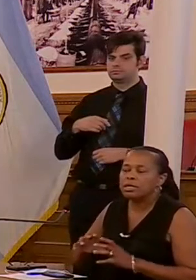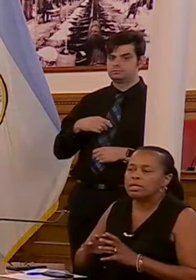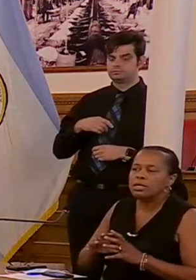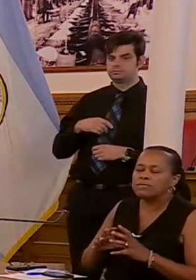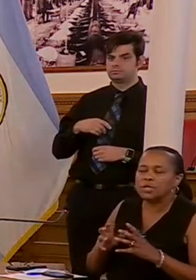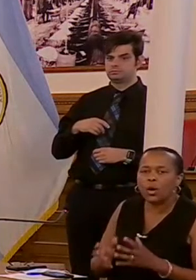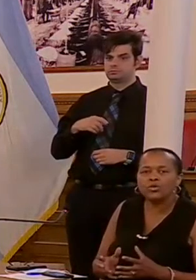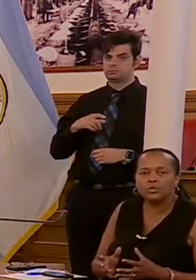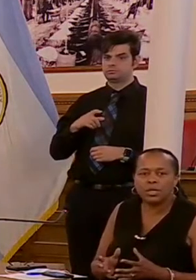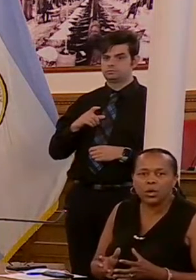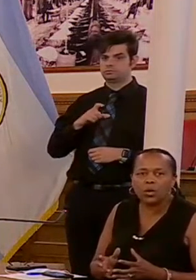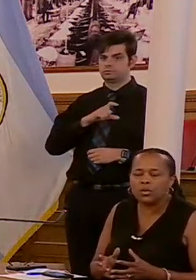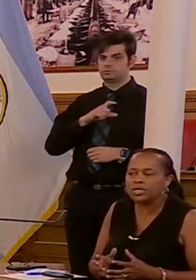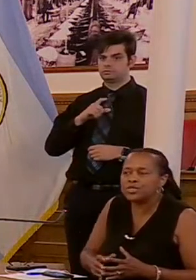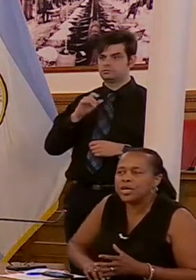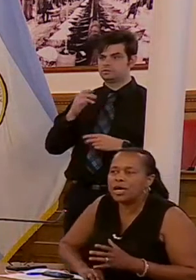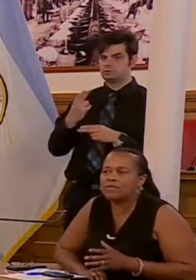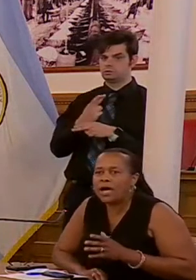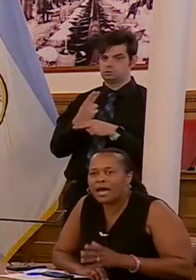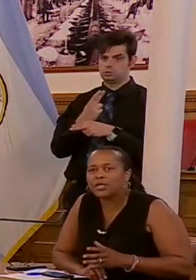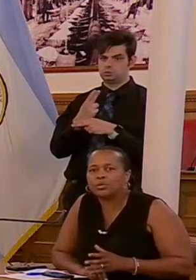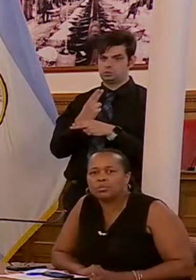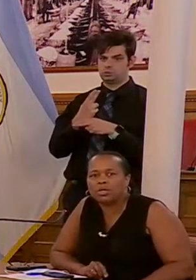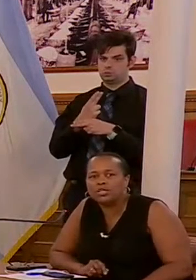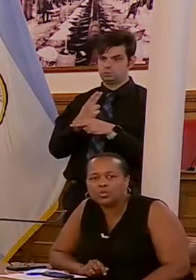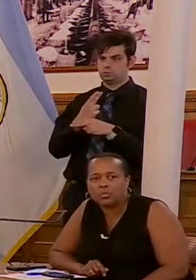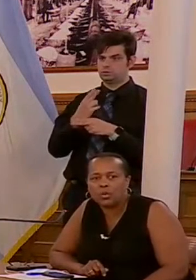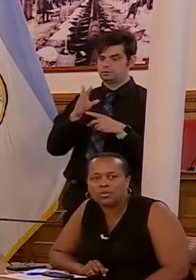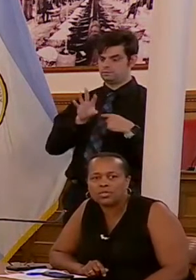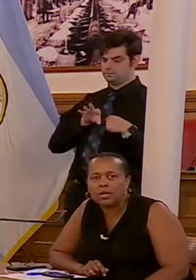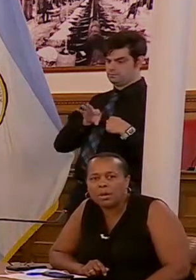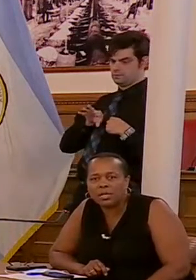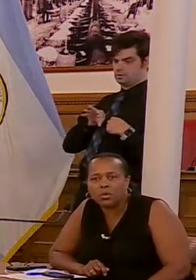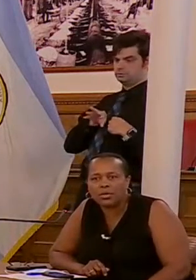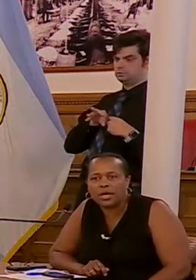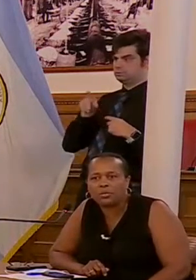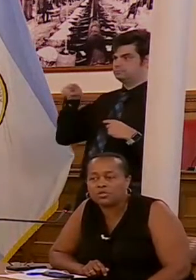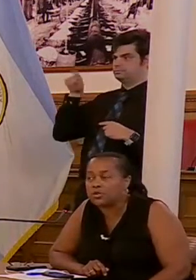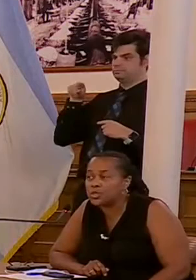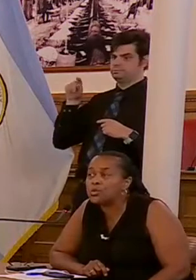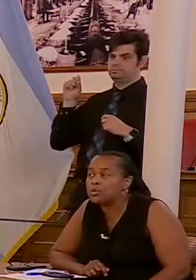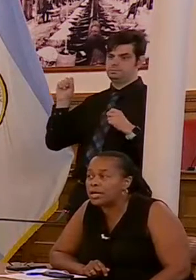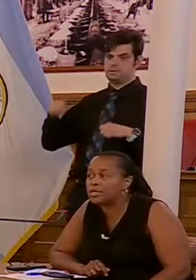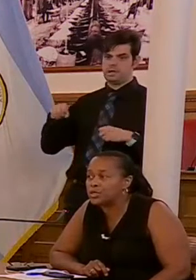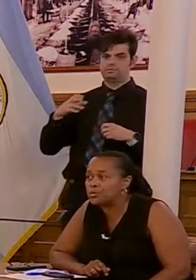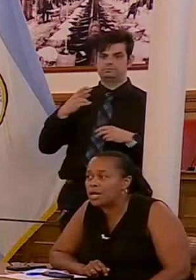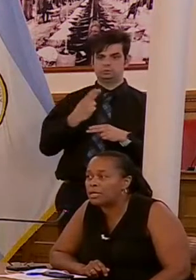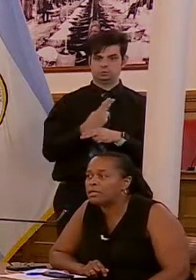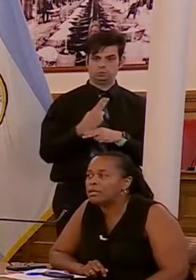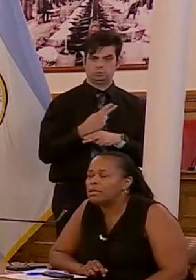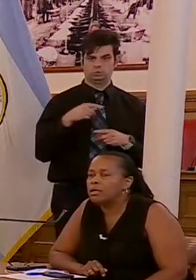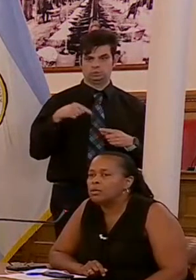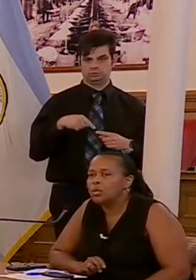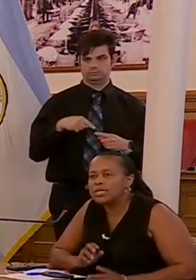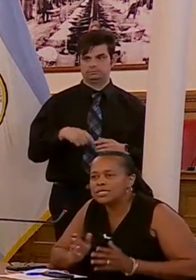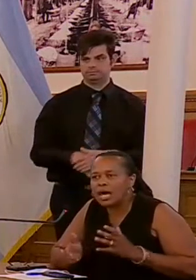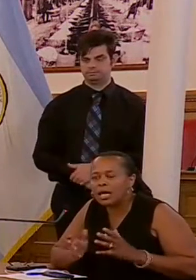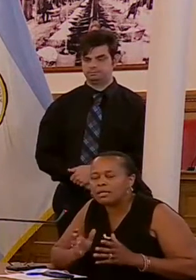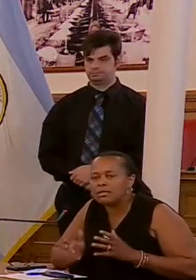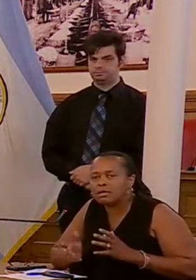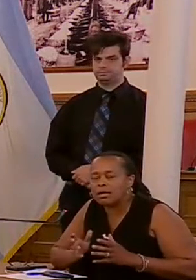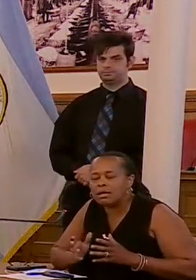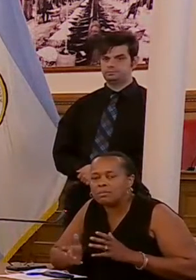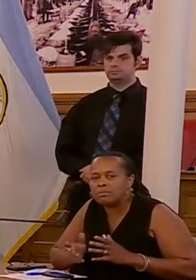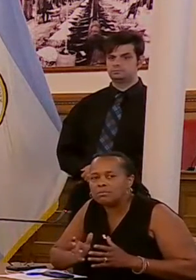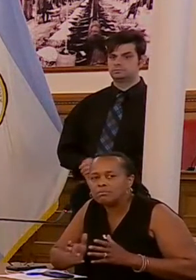footage, if the ultimate goal is to have accurate police reports, body-worn cameras are a tool that can do that. What is